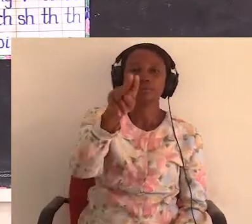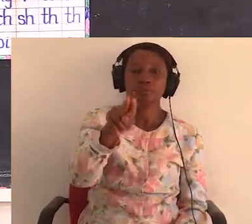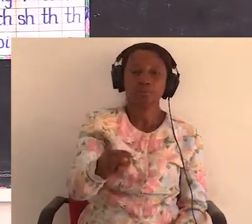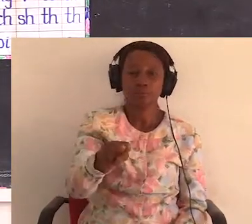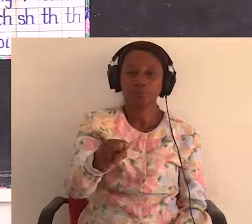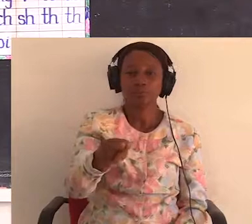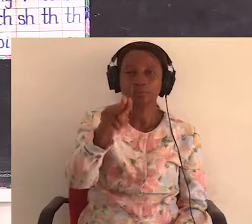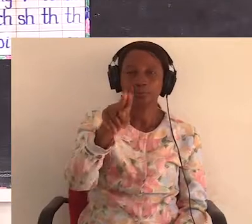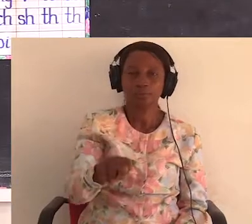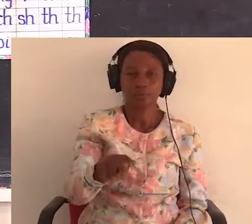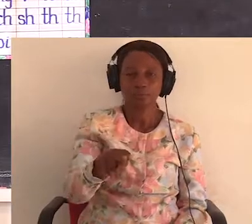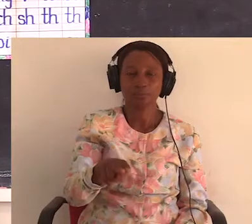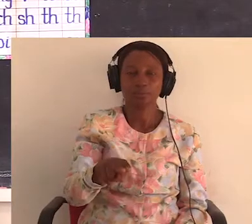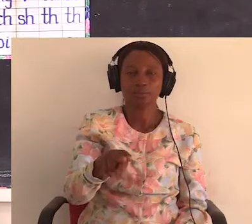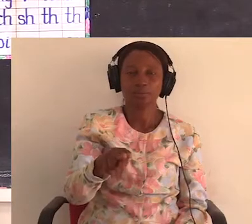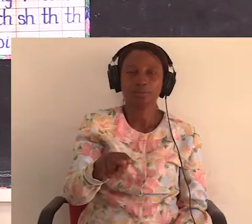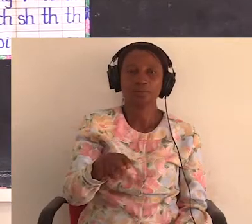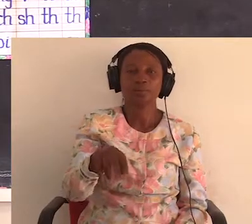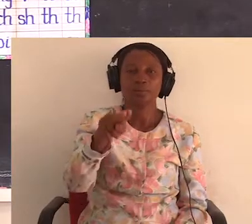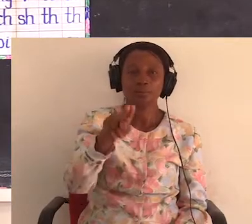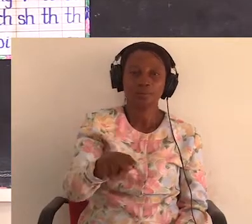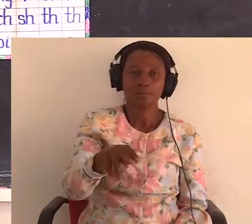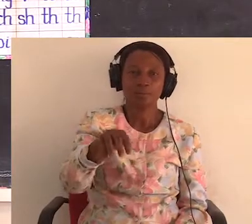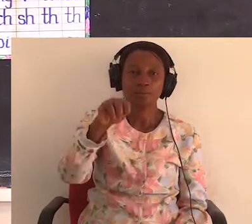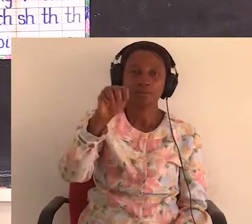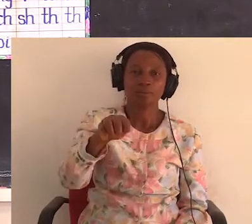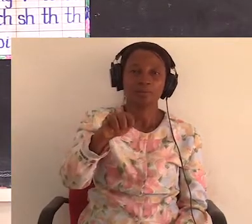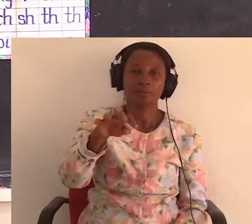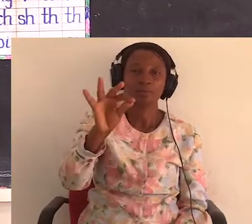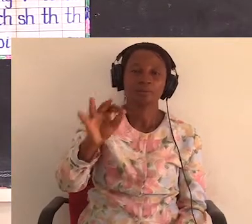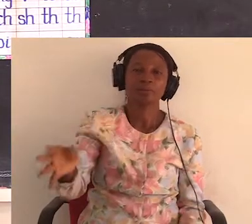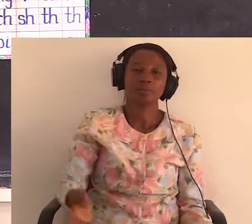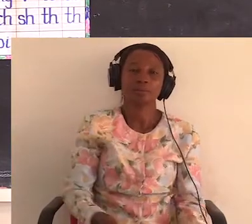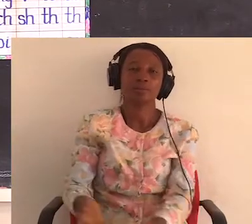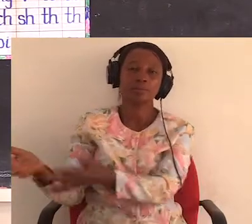N. Let's say net.